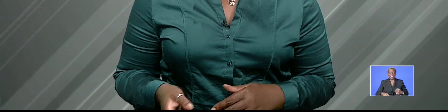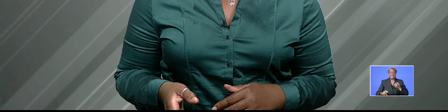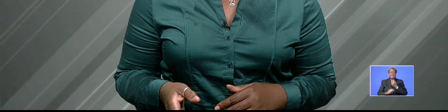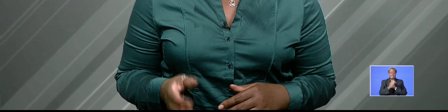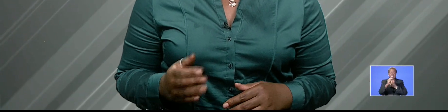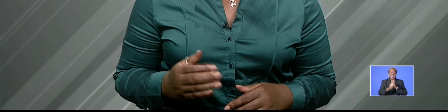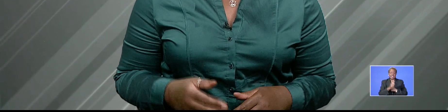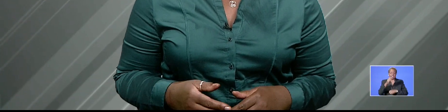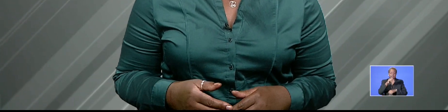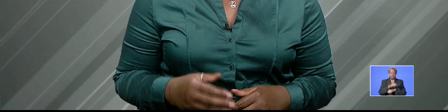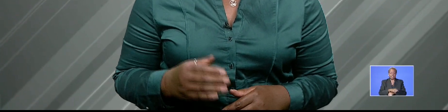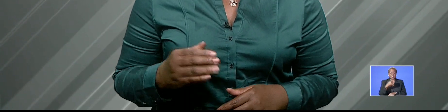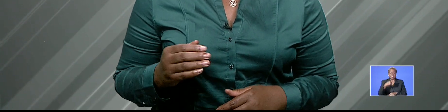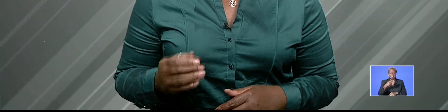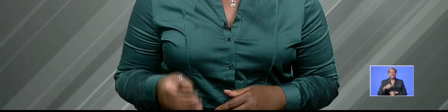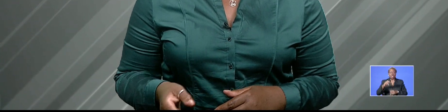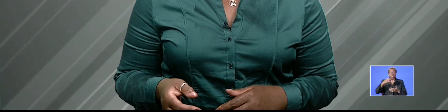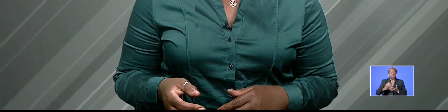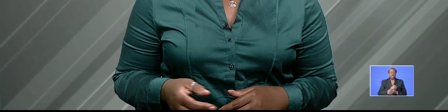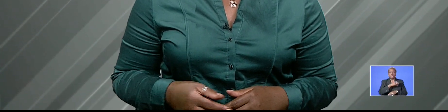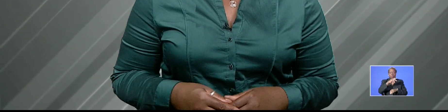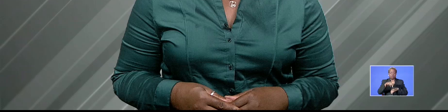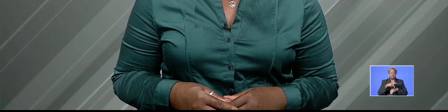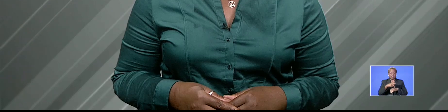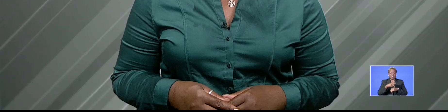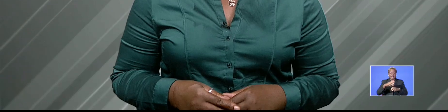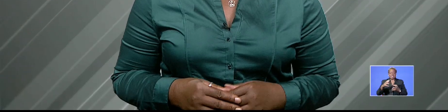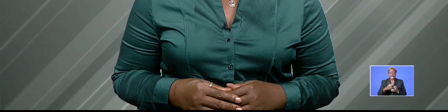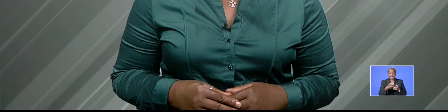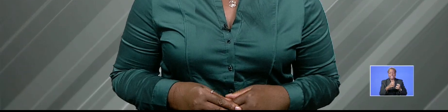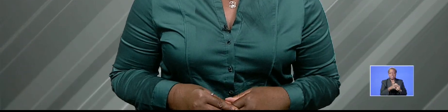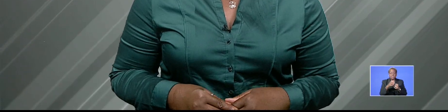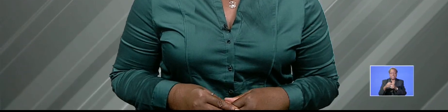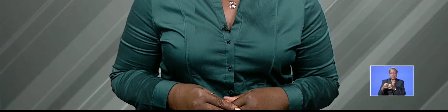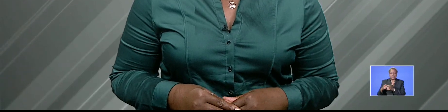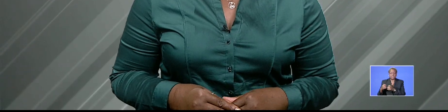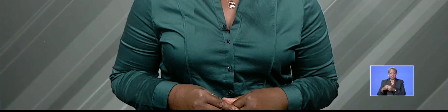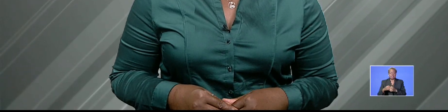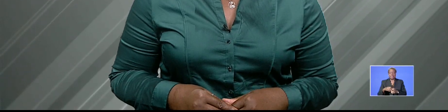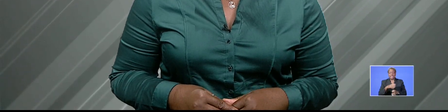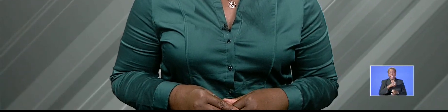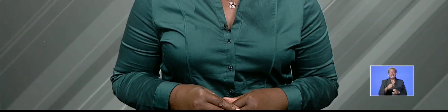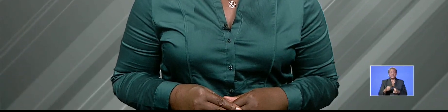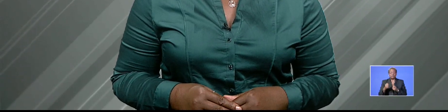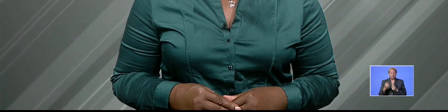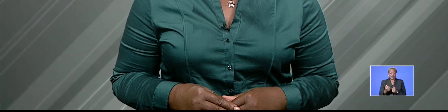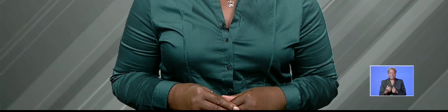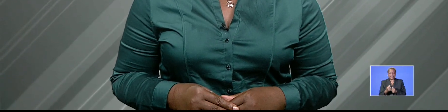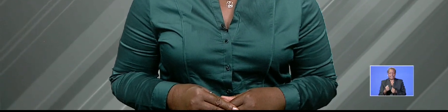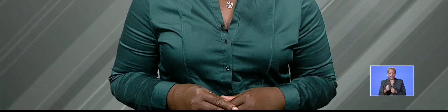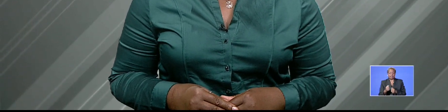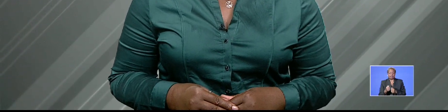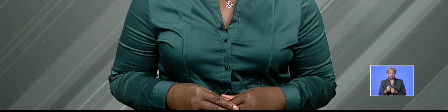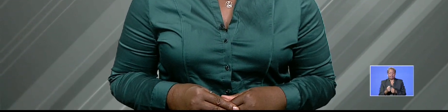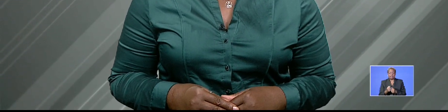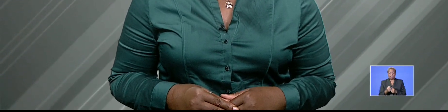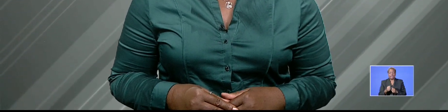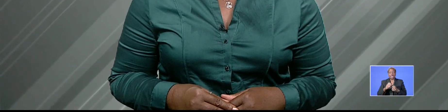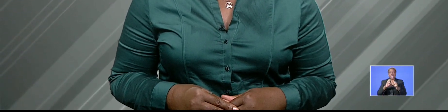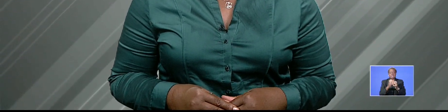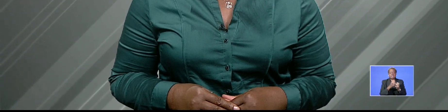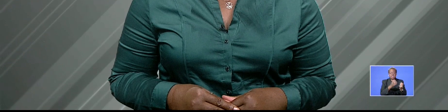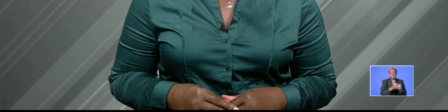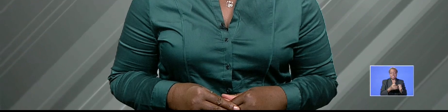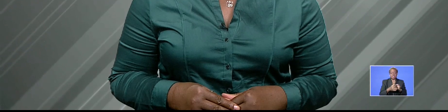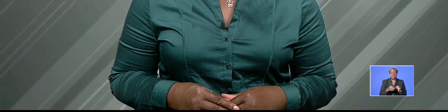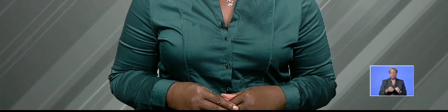that New Providence has clusters and sporadic cases of COVID, sporadic transmission over in Grand Bahama, and clusters of transmission